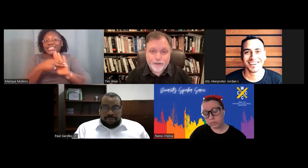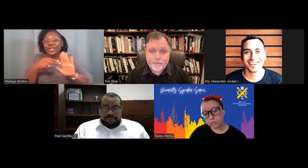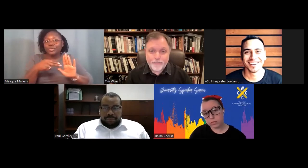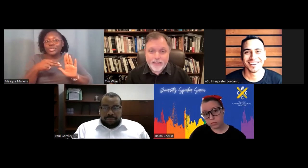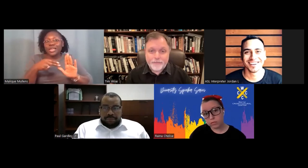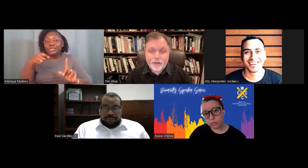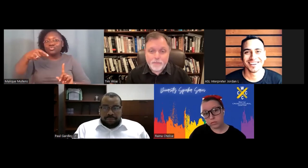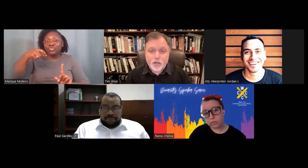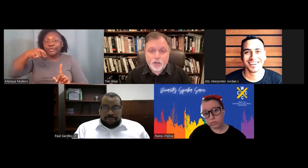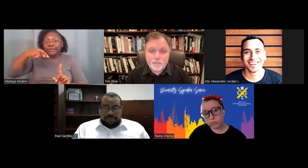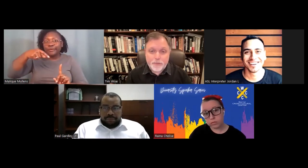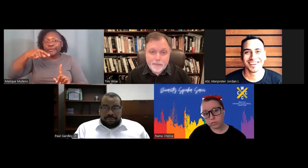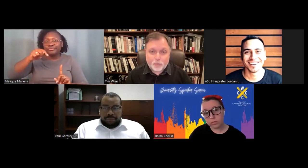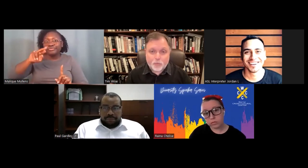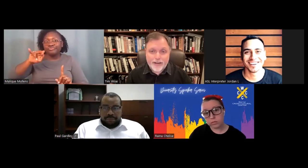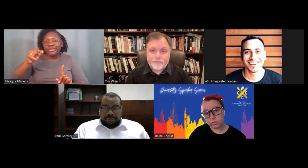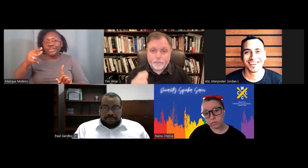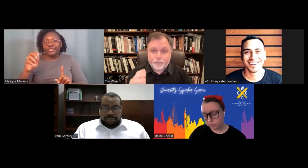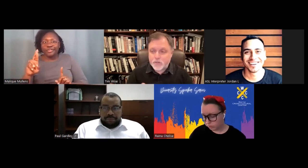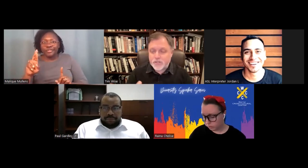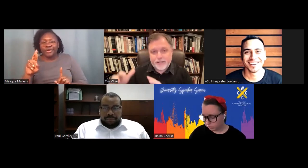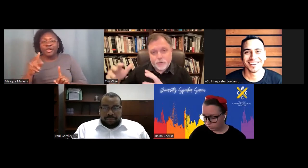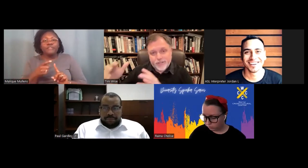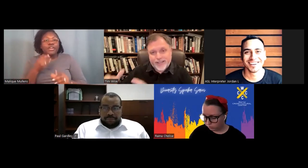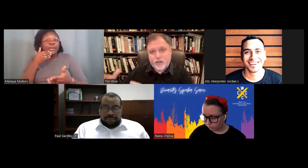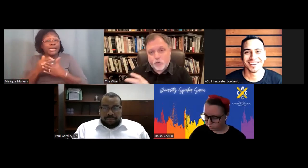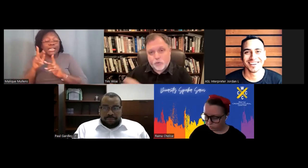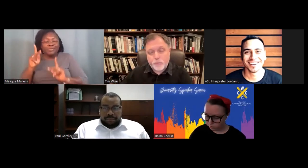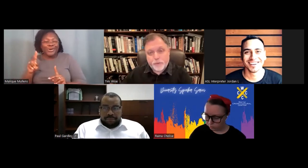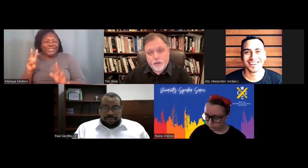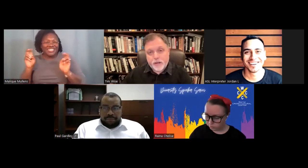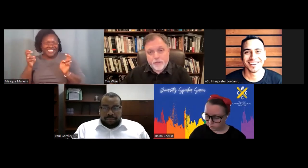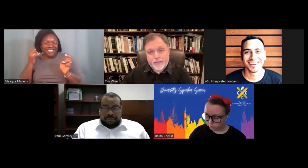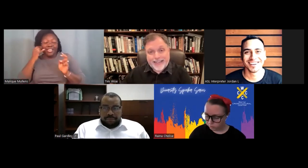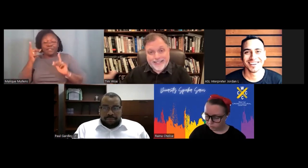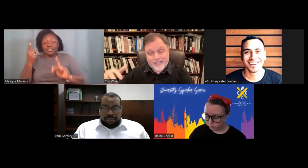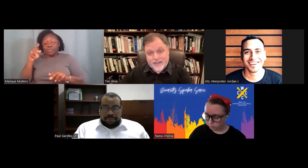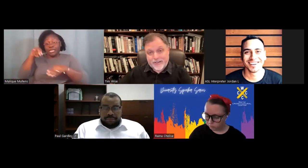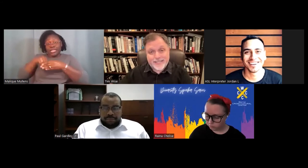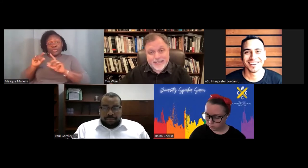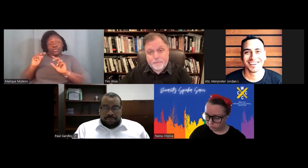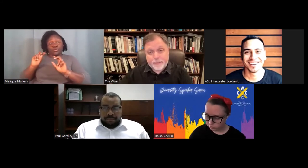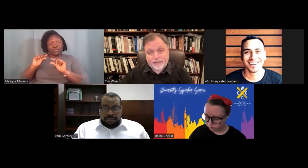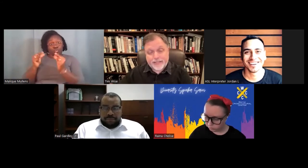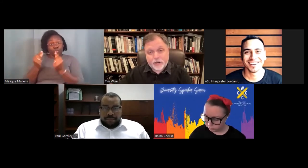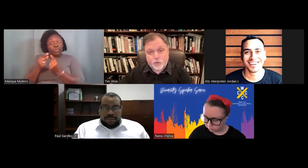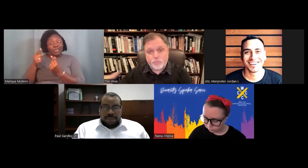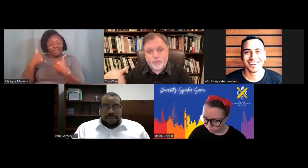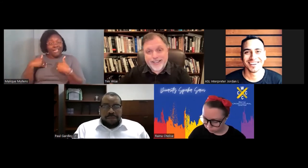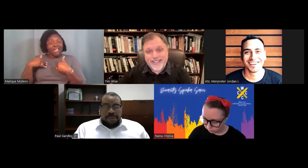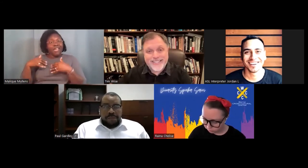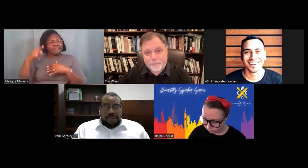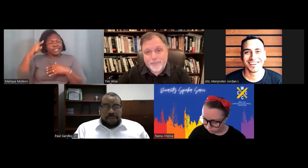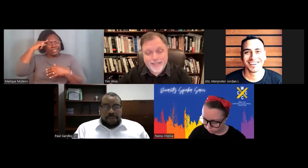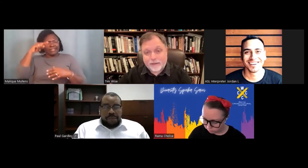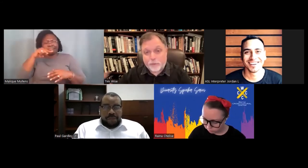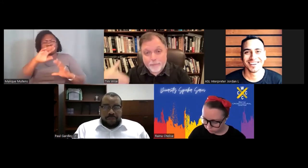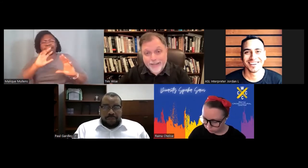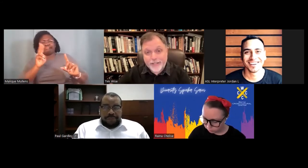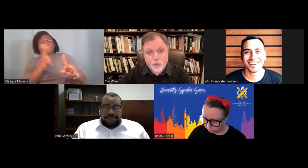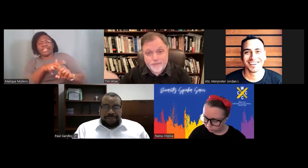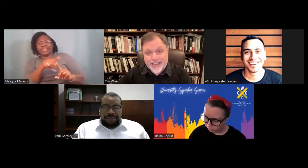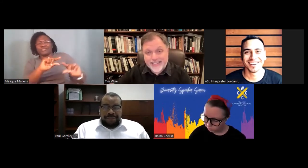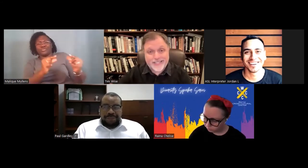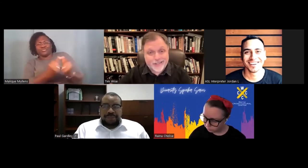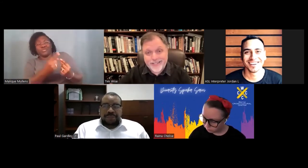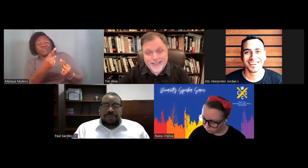triggered, even among good people, right? If a person who's in a group that has a stereotype about that group does something that